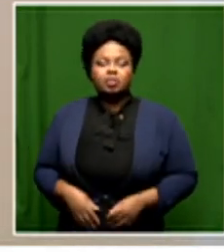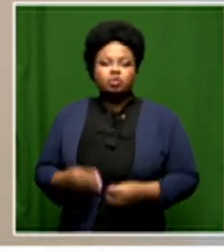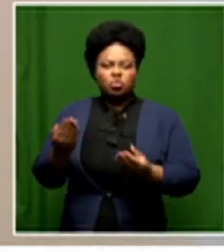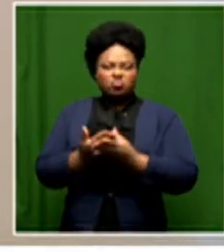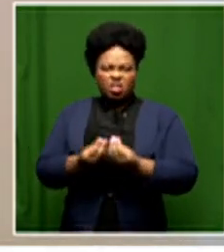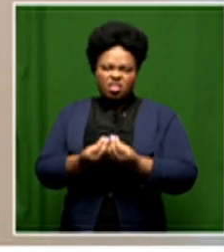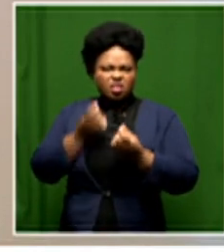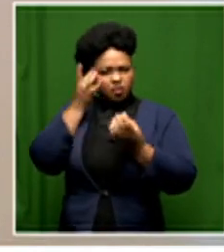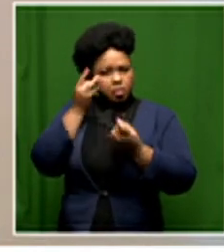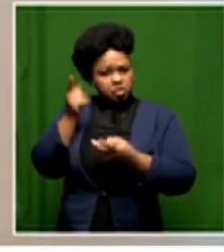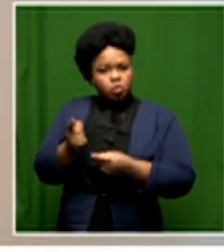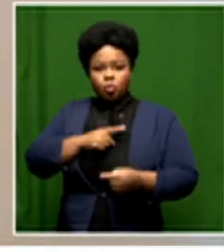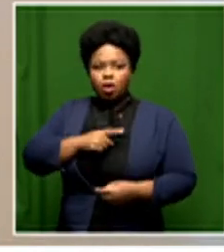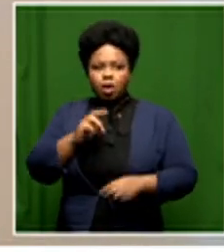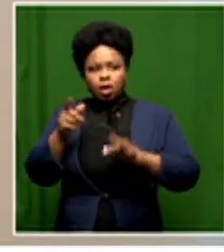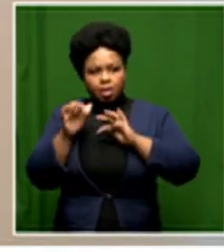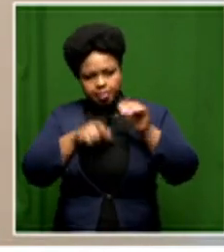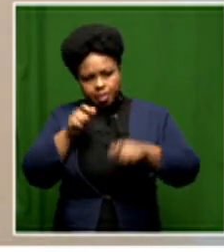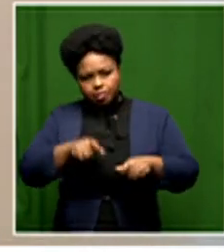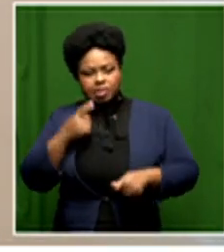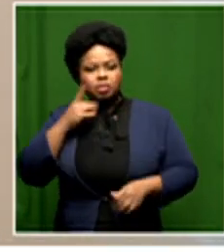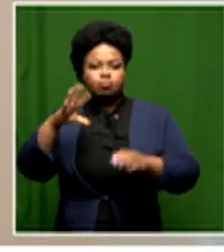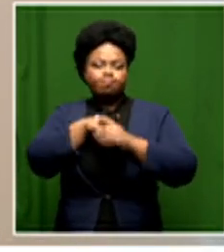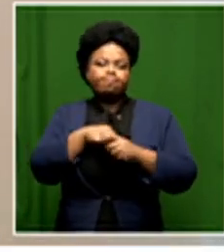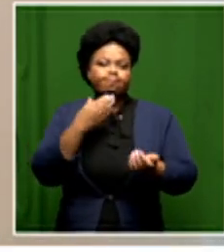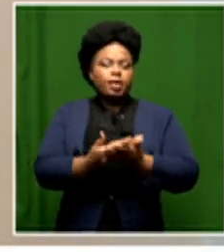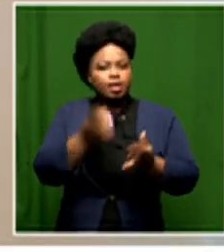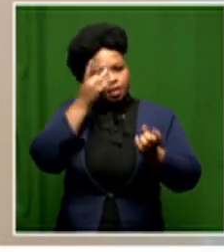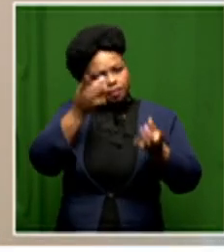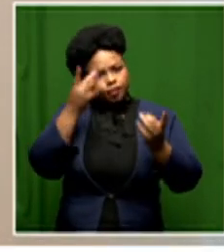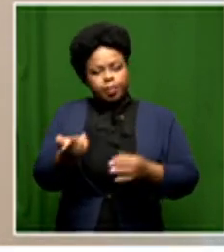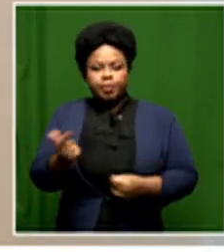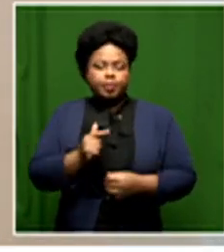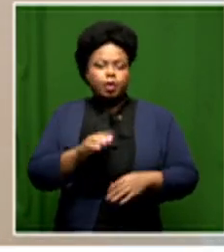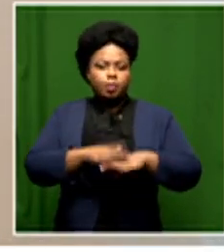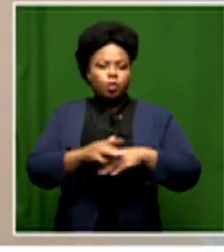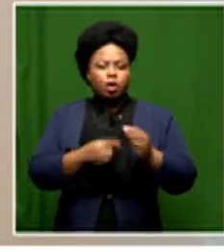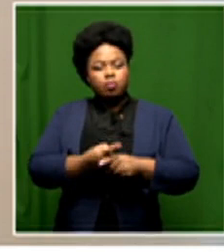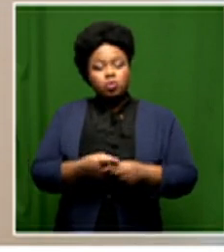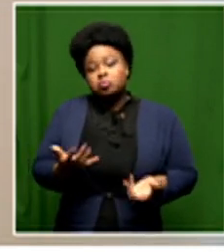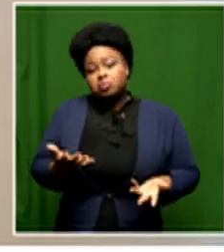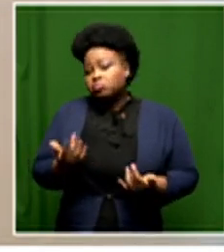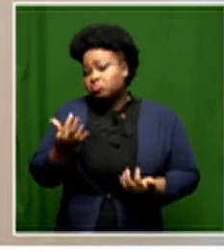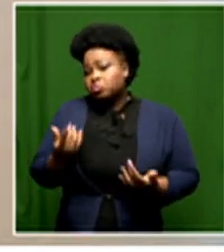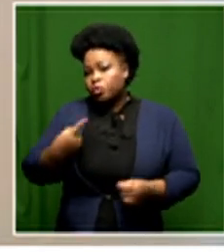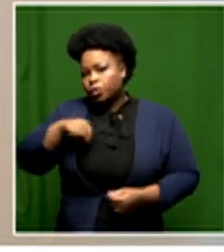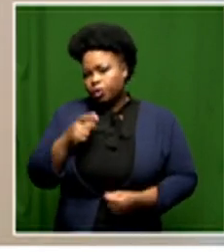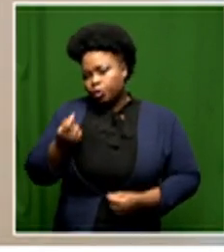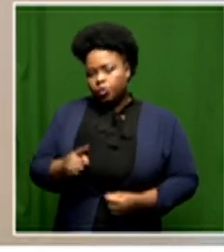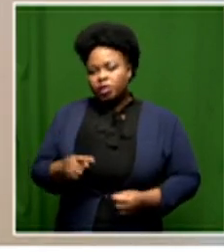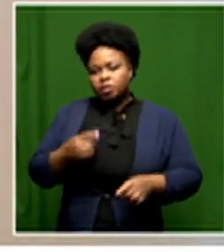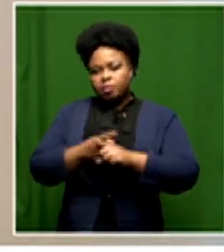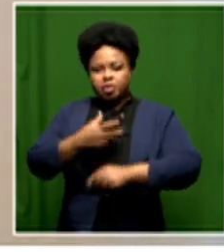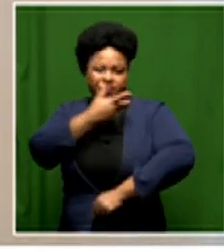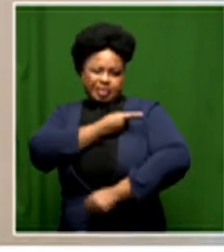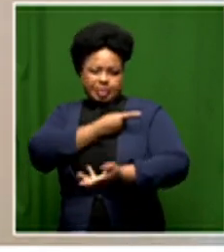material, so that other people can become involved and spread messages about what we do factually know about